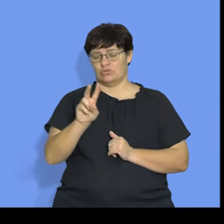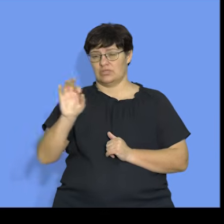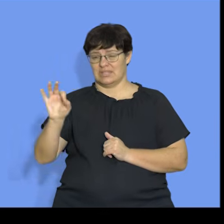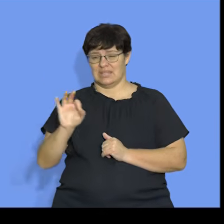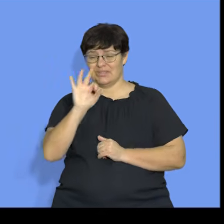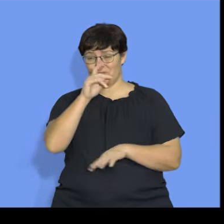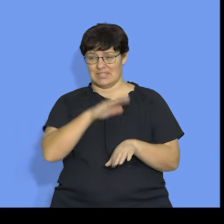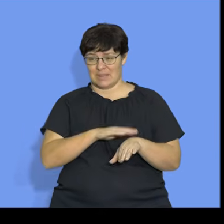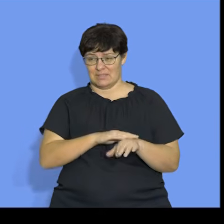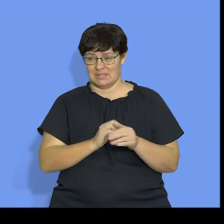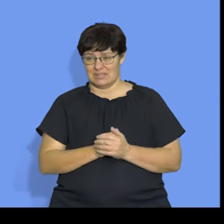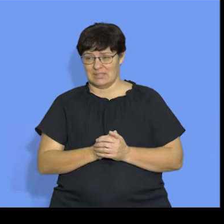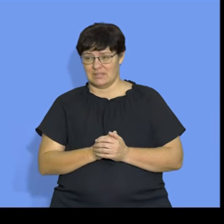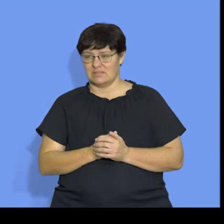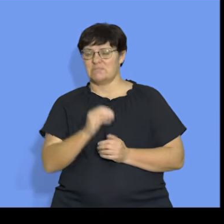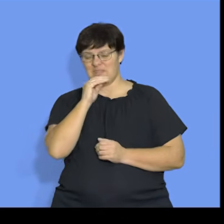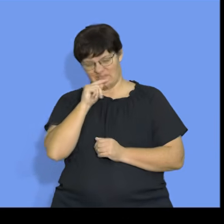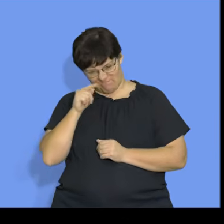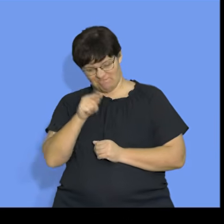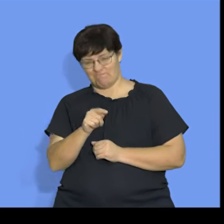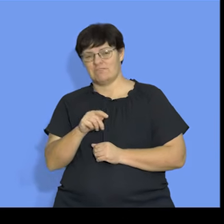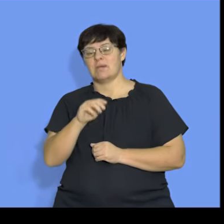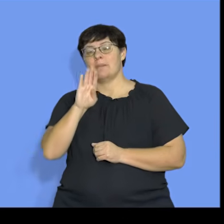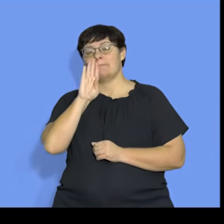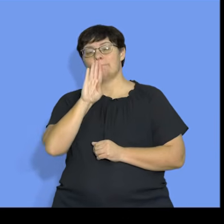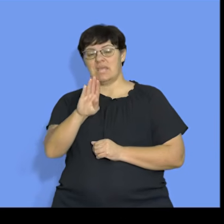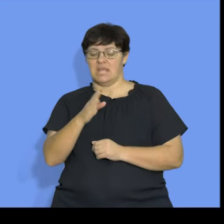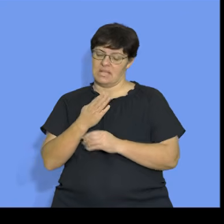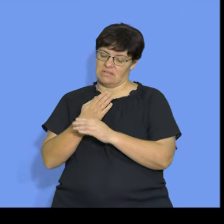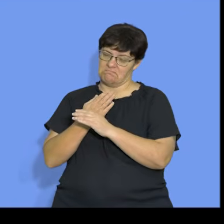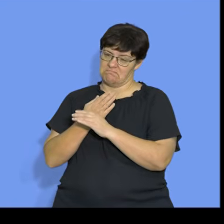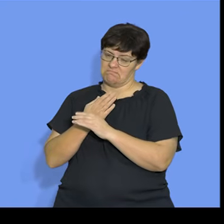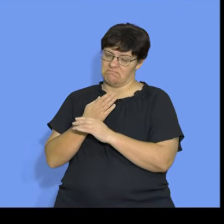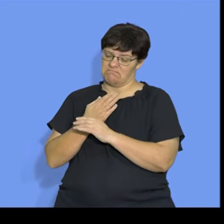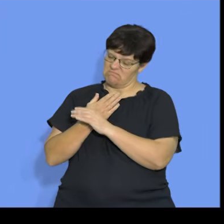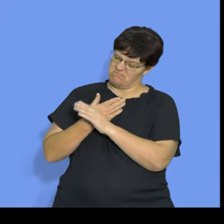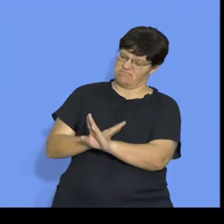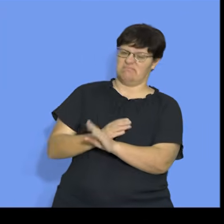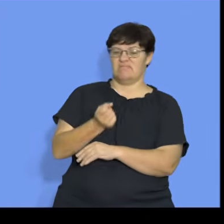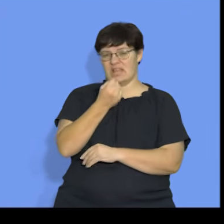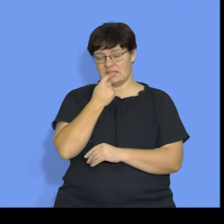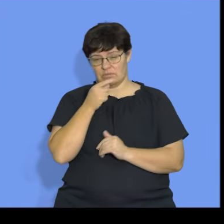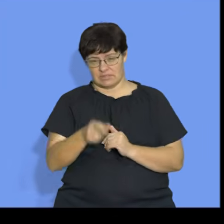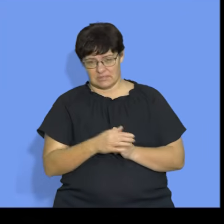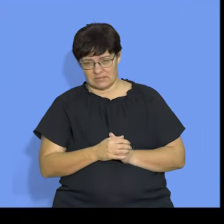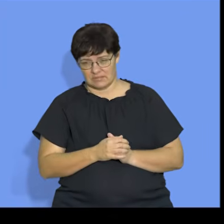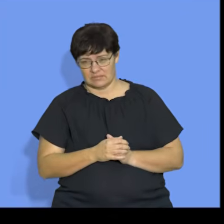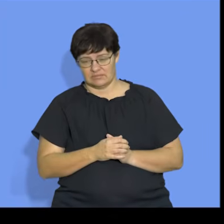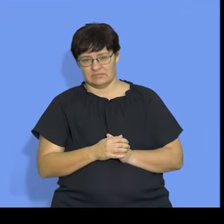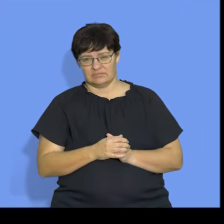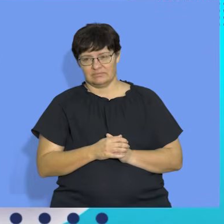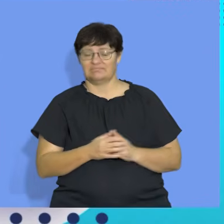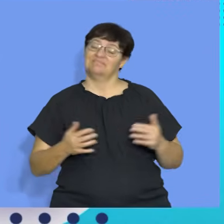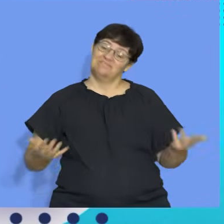3 times, so that means the antibiotics didn't, all right, cure it at all. Okay, guys,